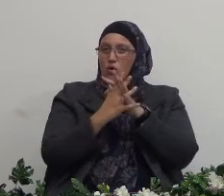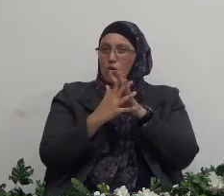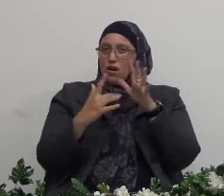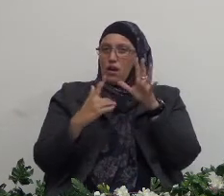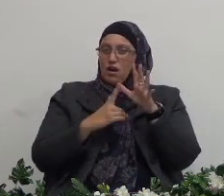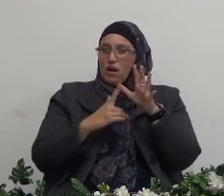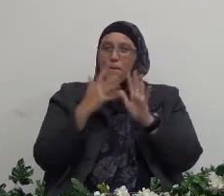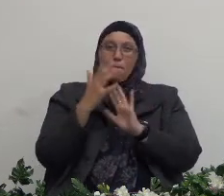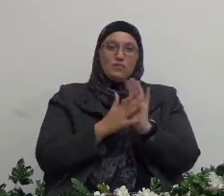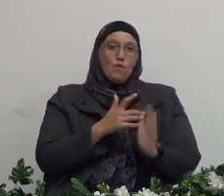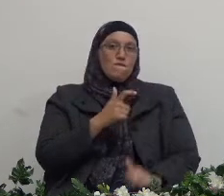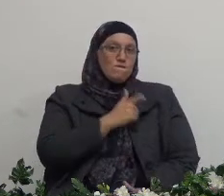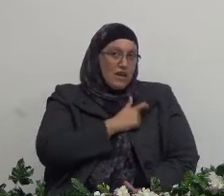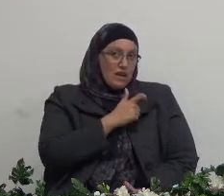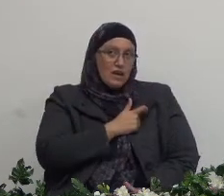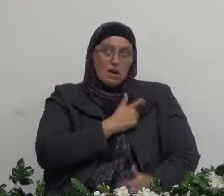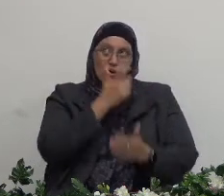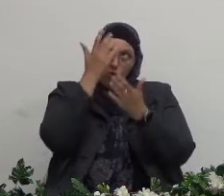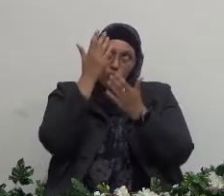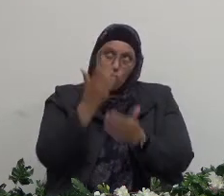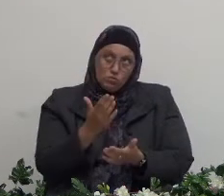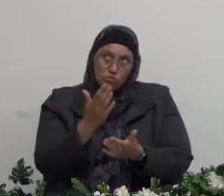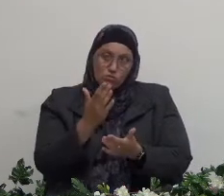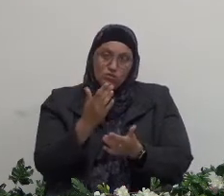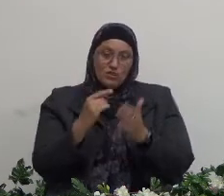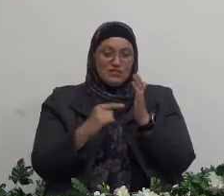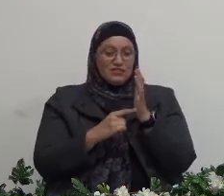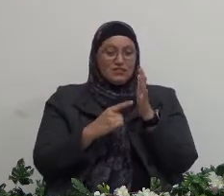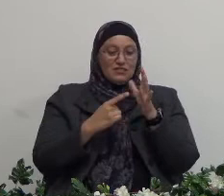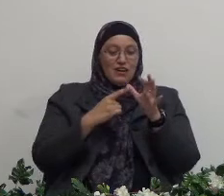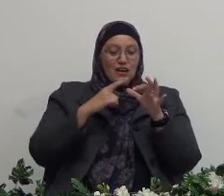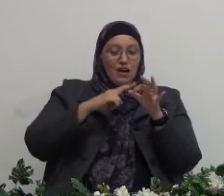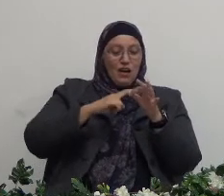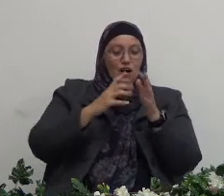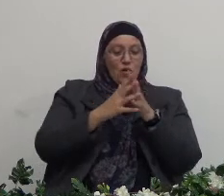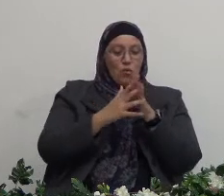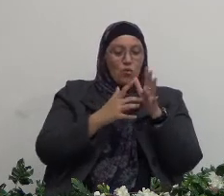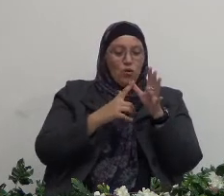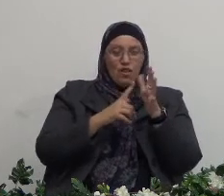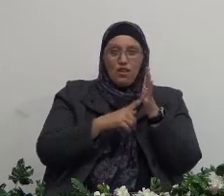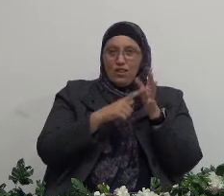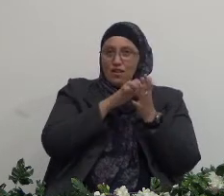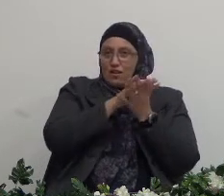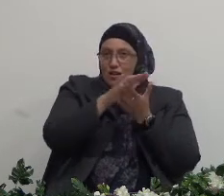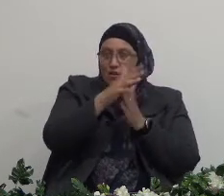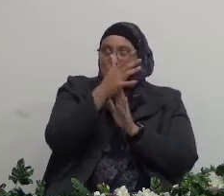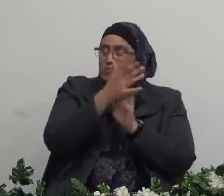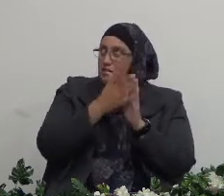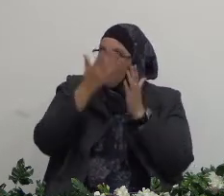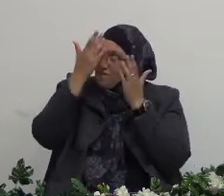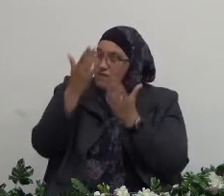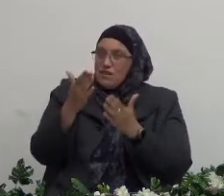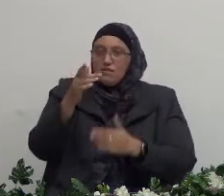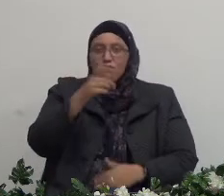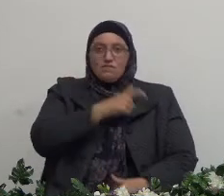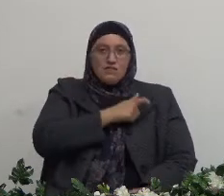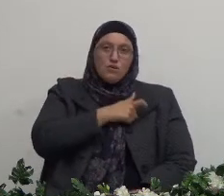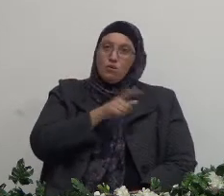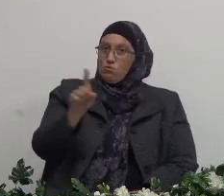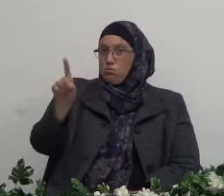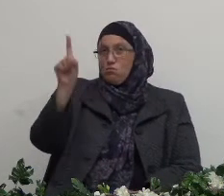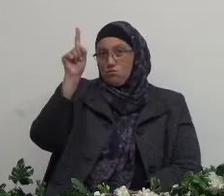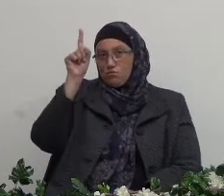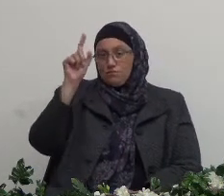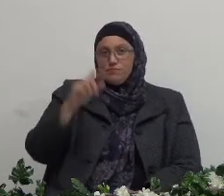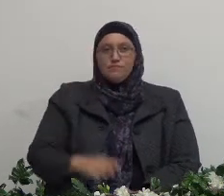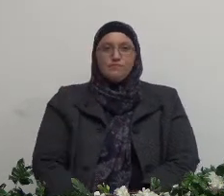God. Ittaqullah, they say fear God. And the reason why you'll find